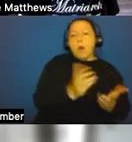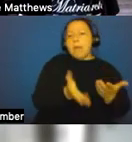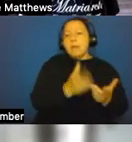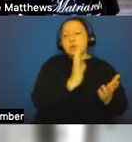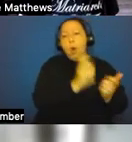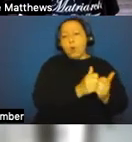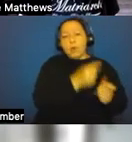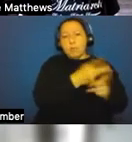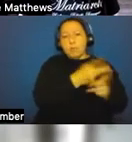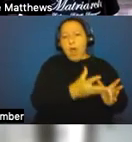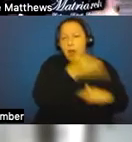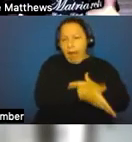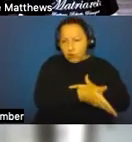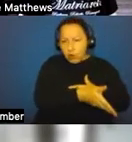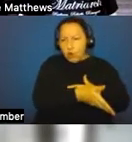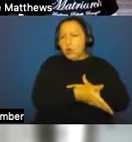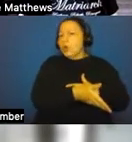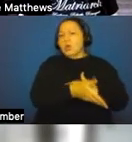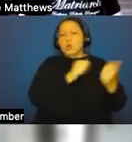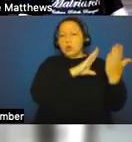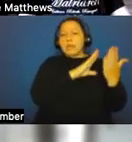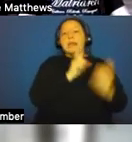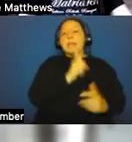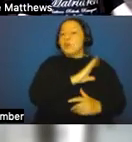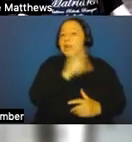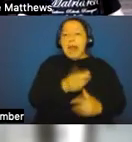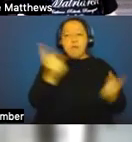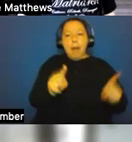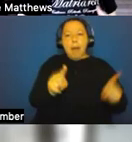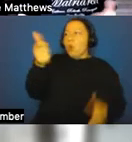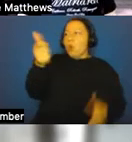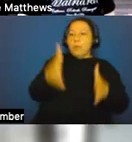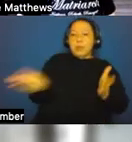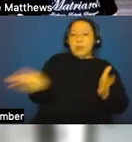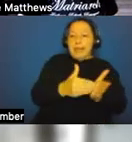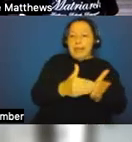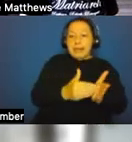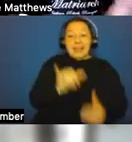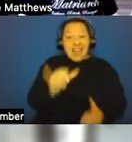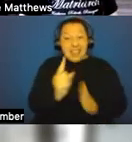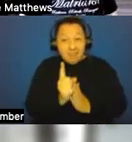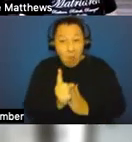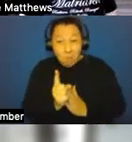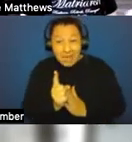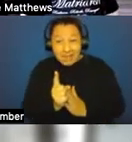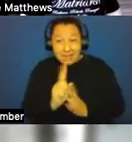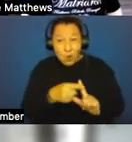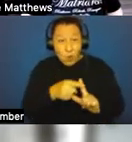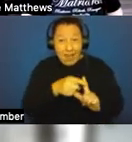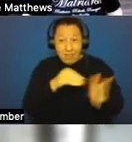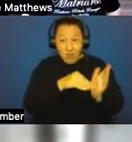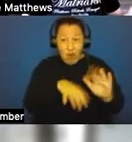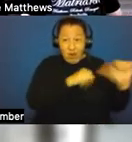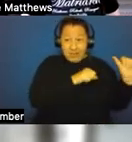never happens to someone else. And you know, what I did in that moment too was just when he left the room, I talked to